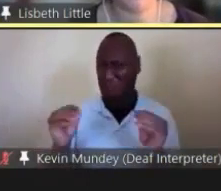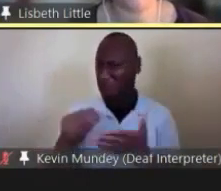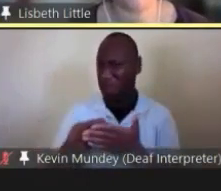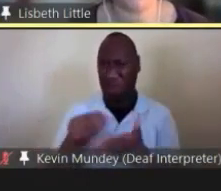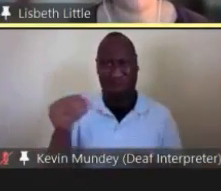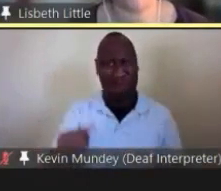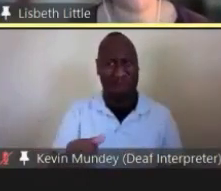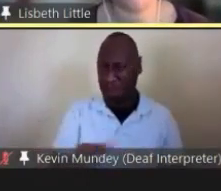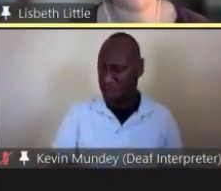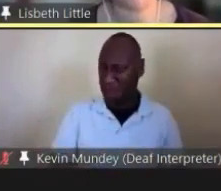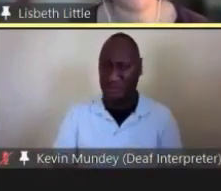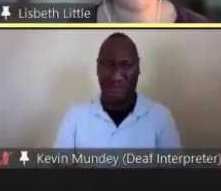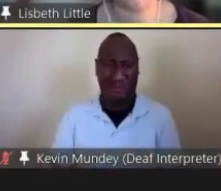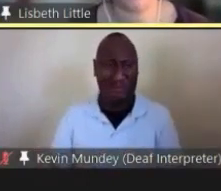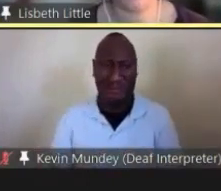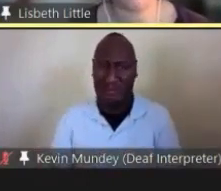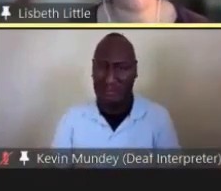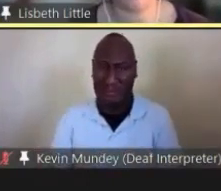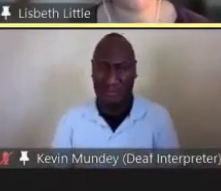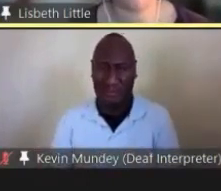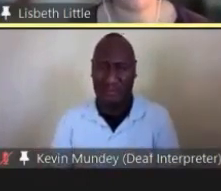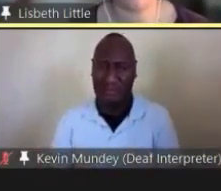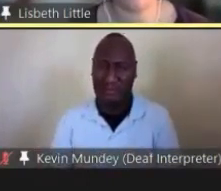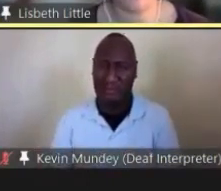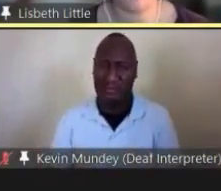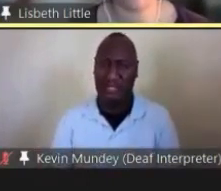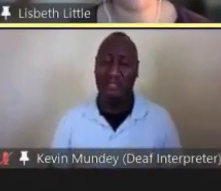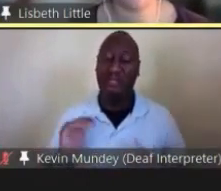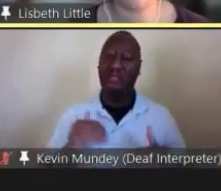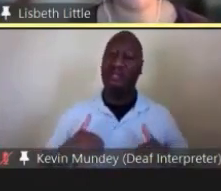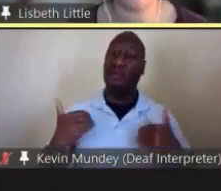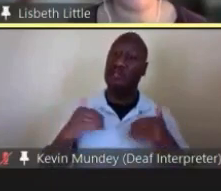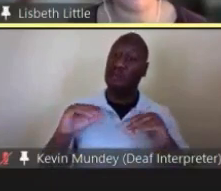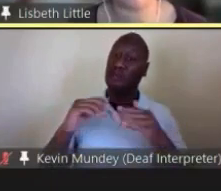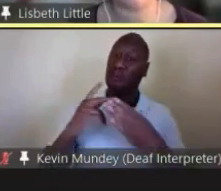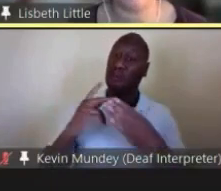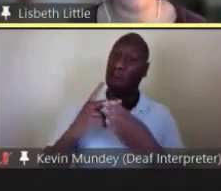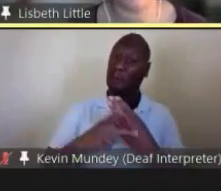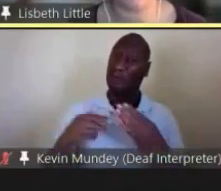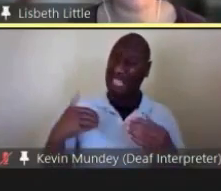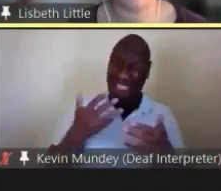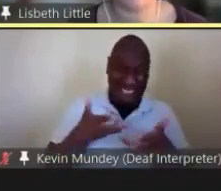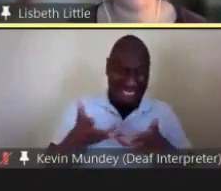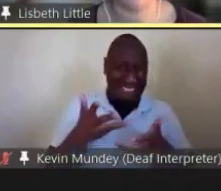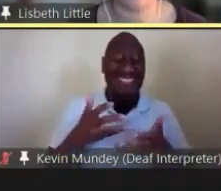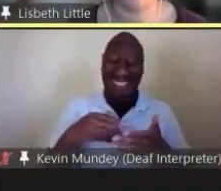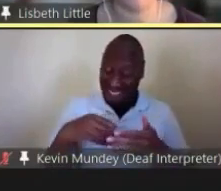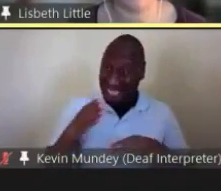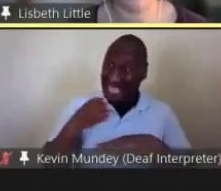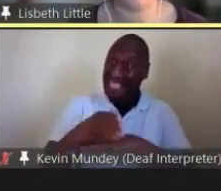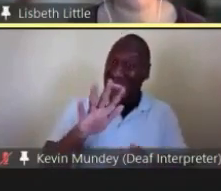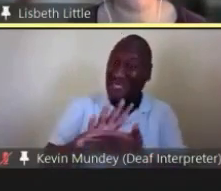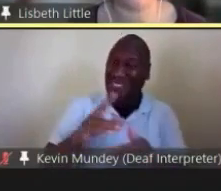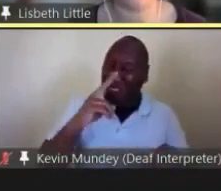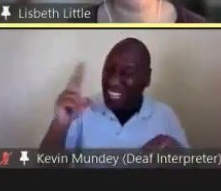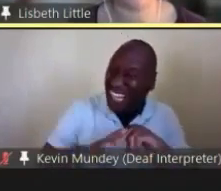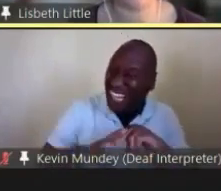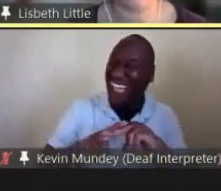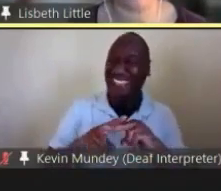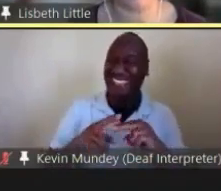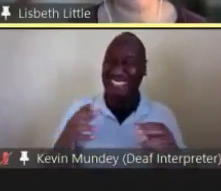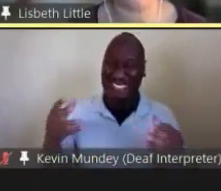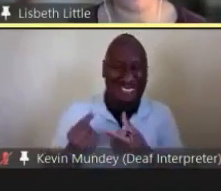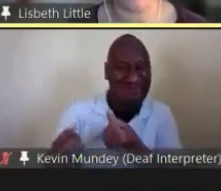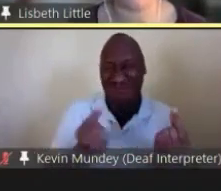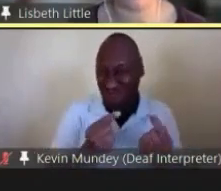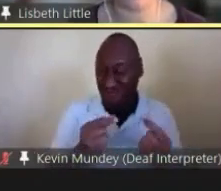UNE's youth program provides an interactive and fun after-school and summer program for youths ages 14 to